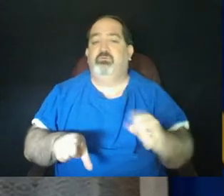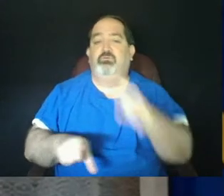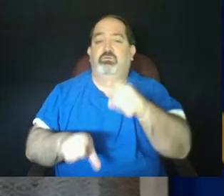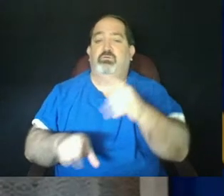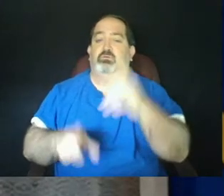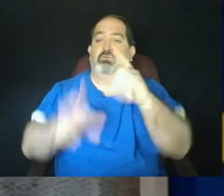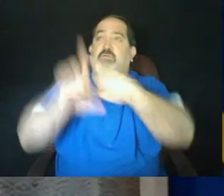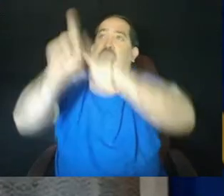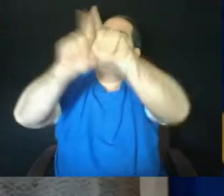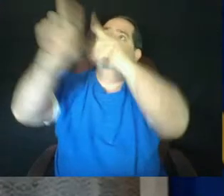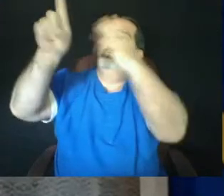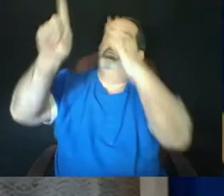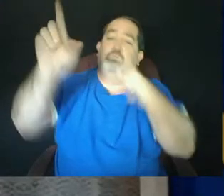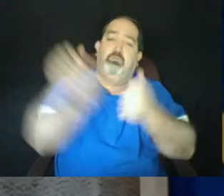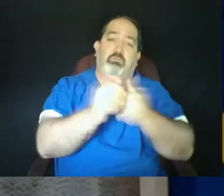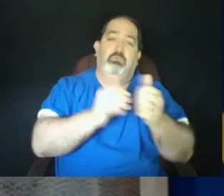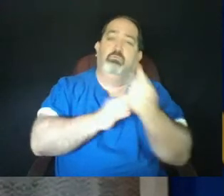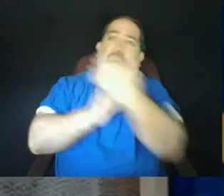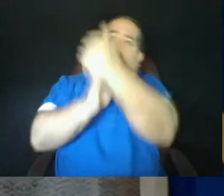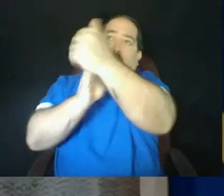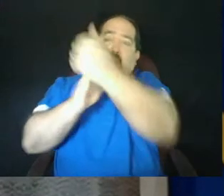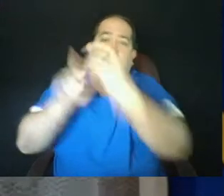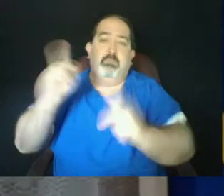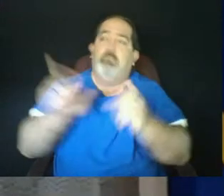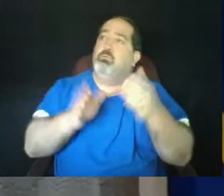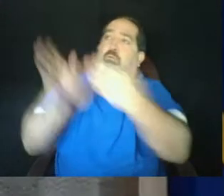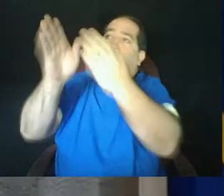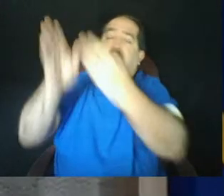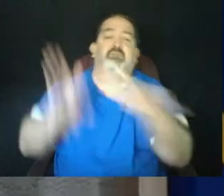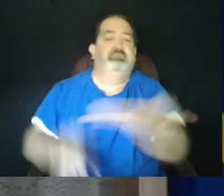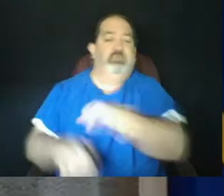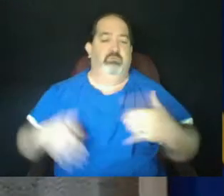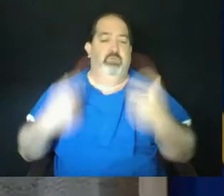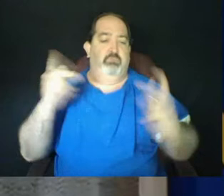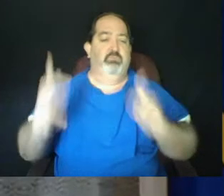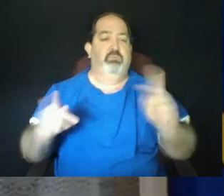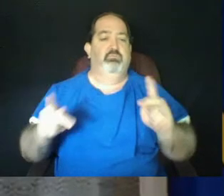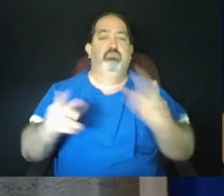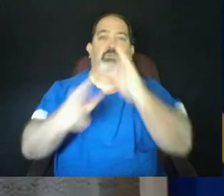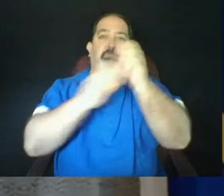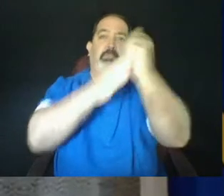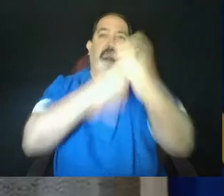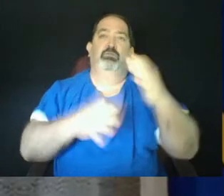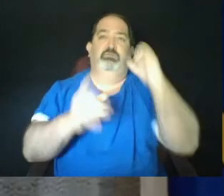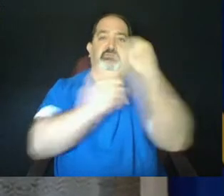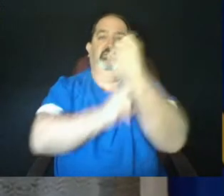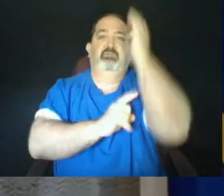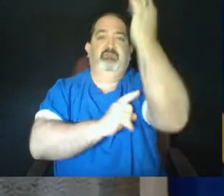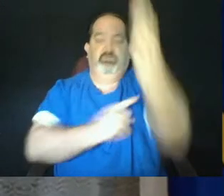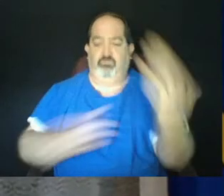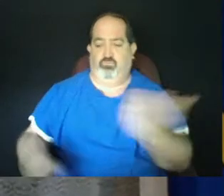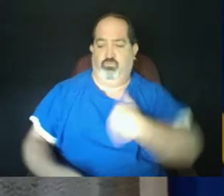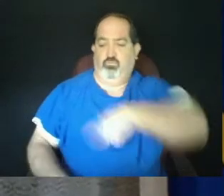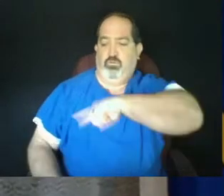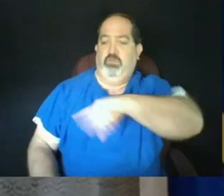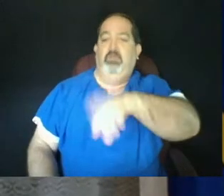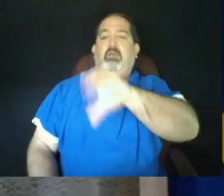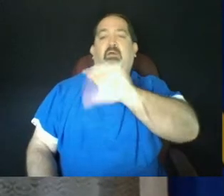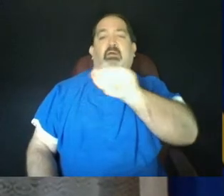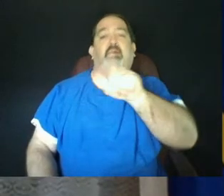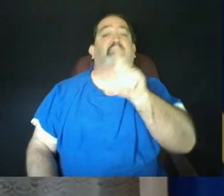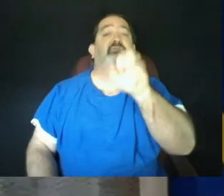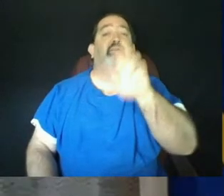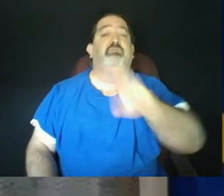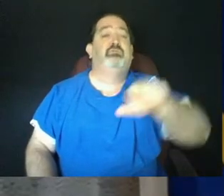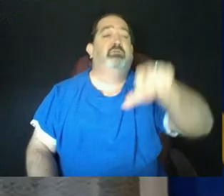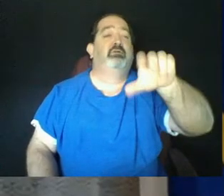so will such children become the martial leaders of tomorrow's society. Now, therefore, do we, Alexander and Tahira, recognize